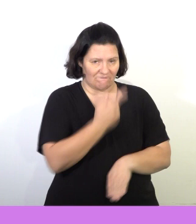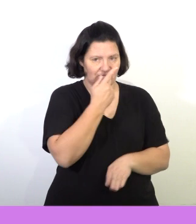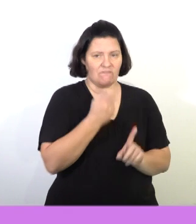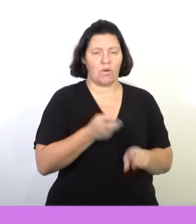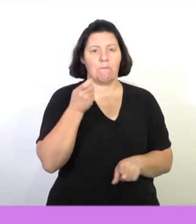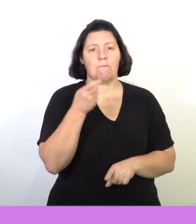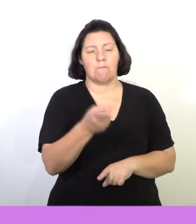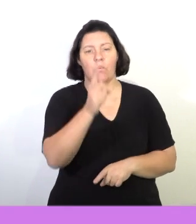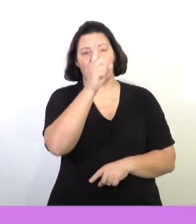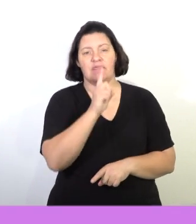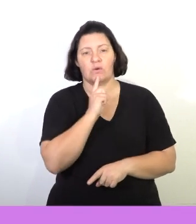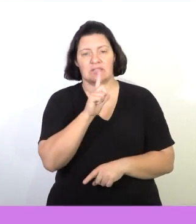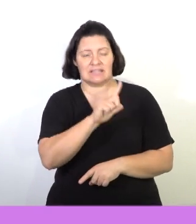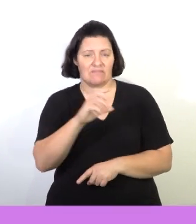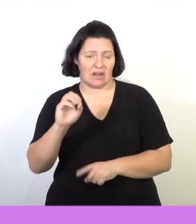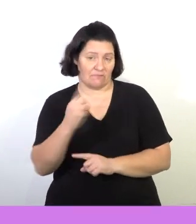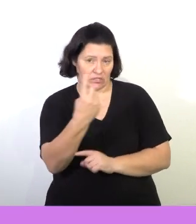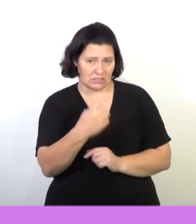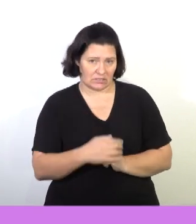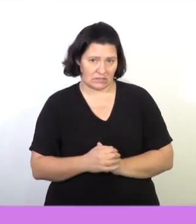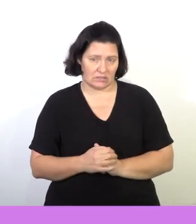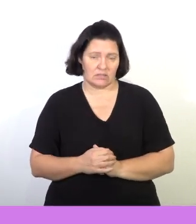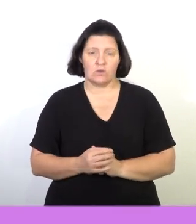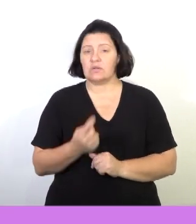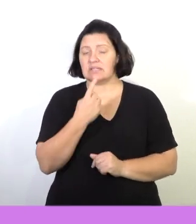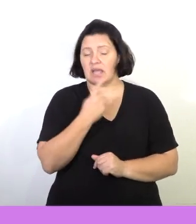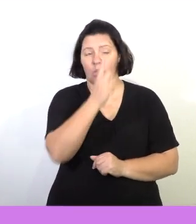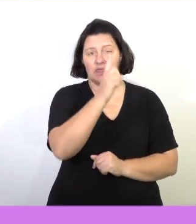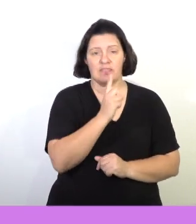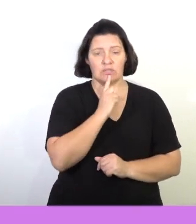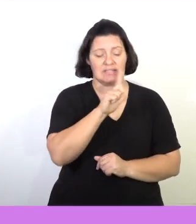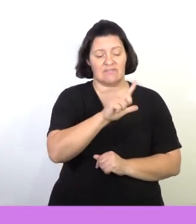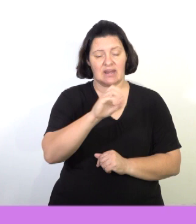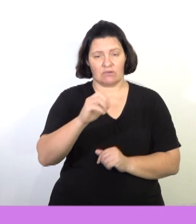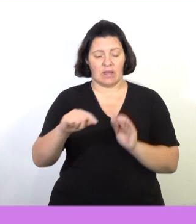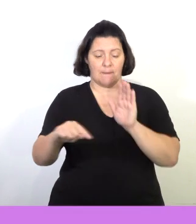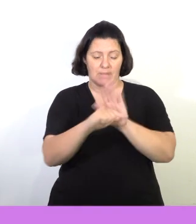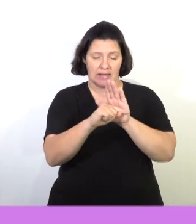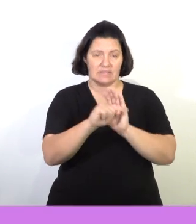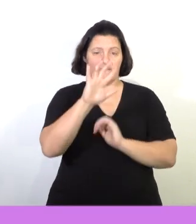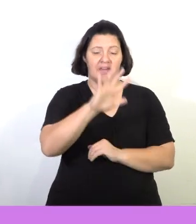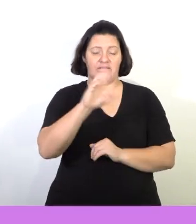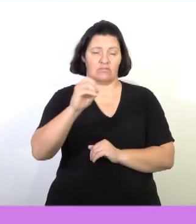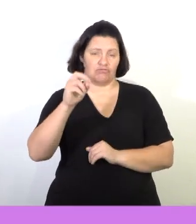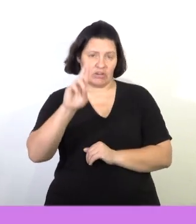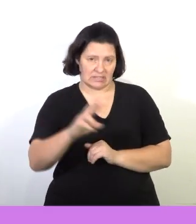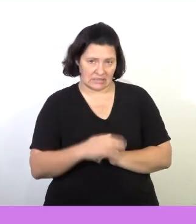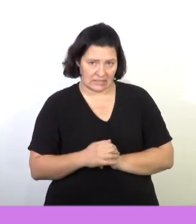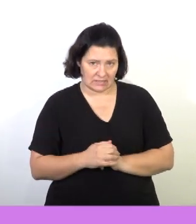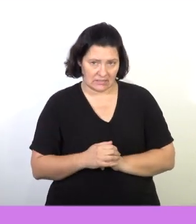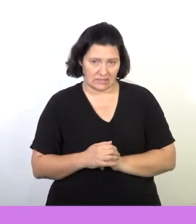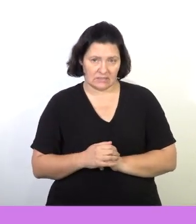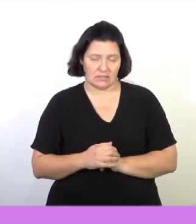subtract or remove that from the 1,700 first. So we're going to say 1,700 minus the fixed